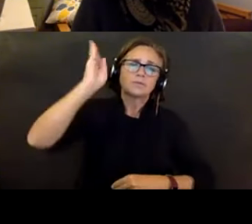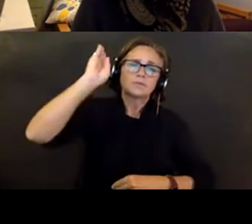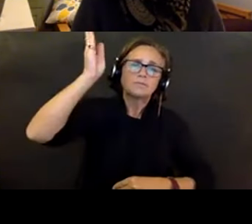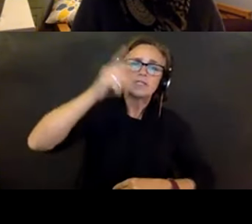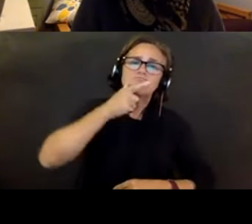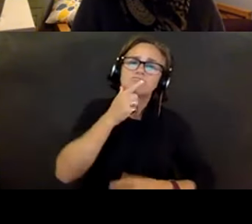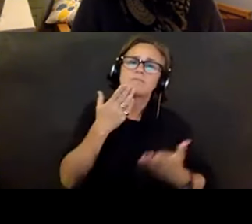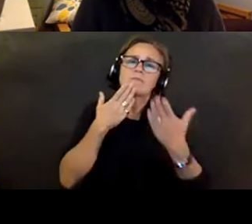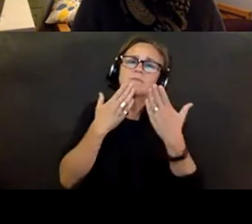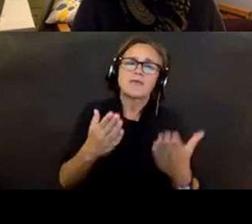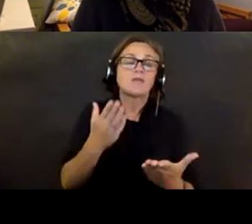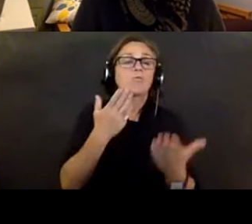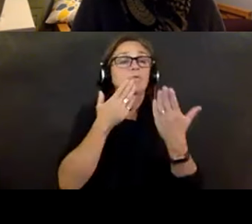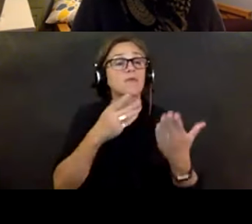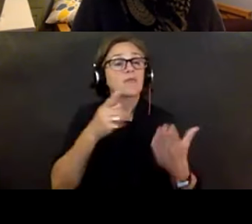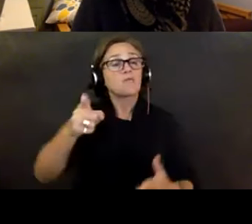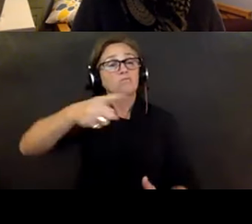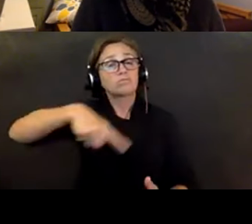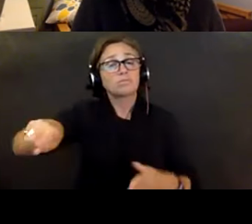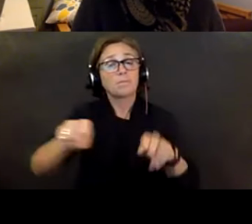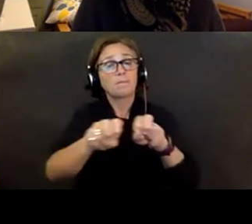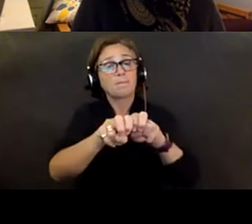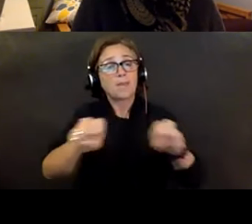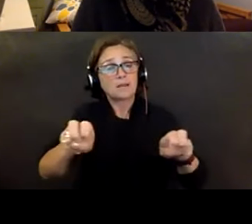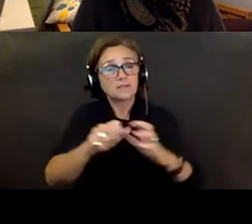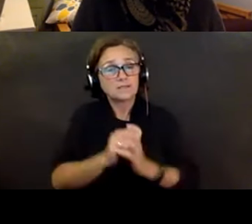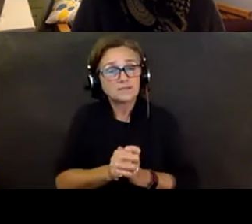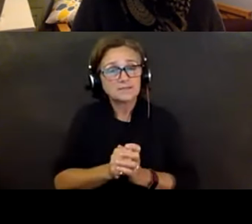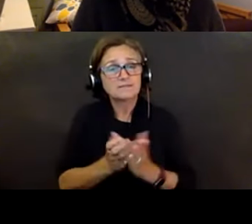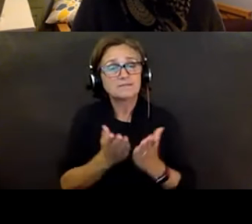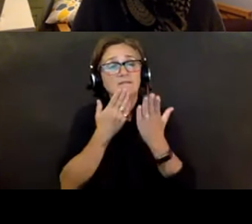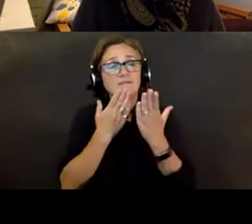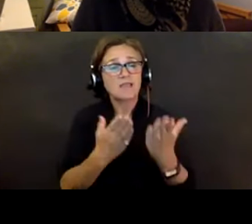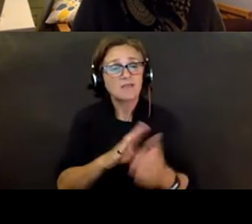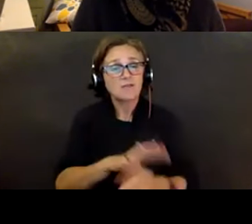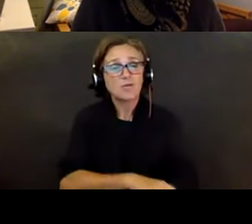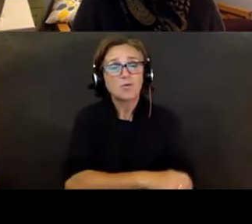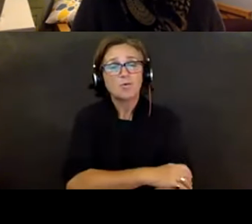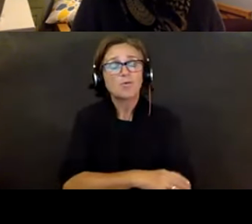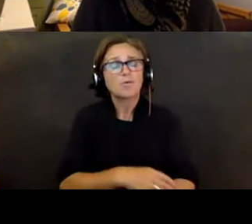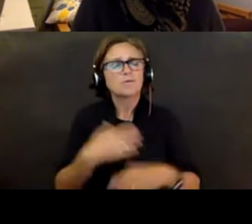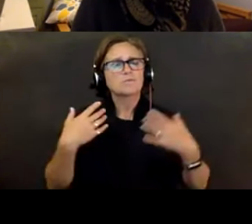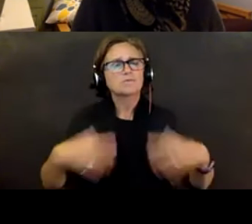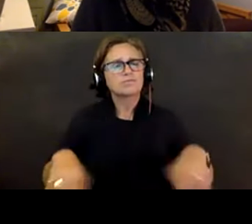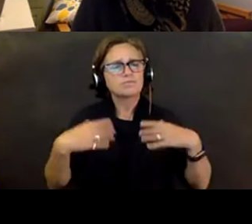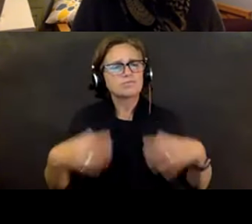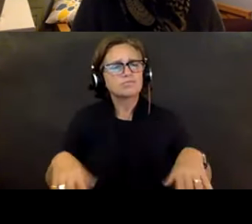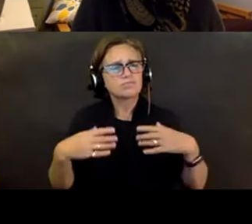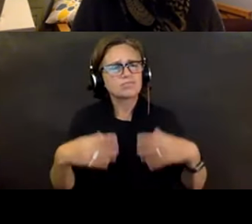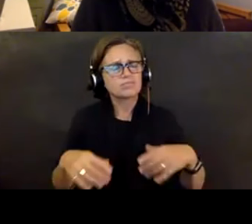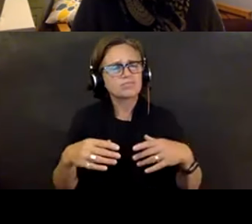thank you all to our panelists who you really extended the conversation